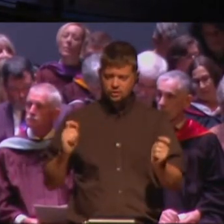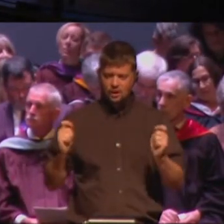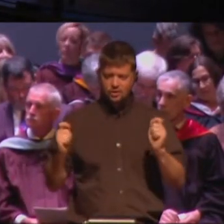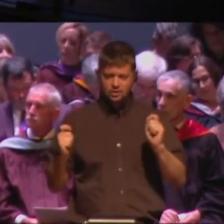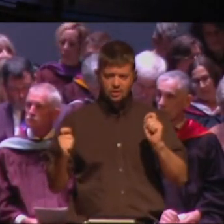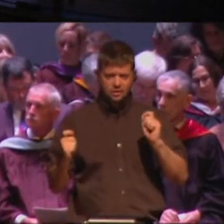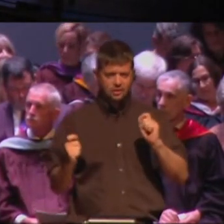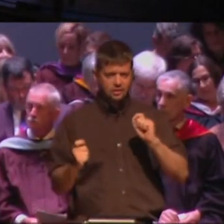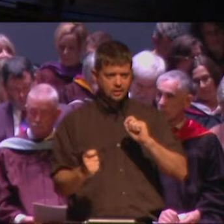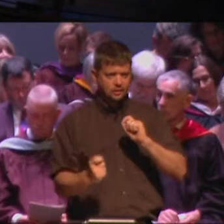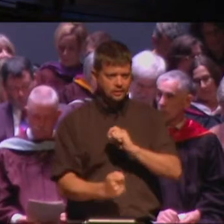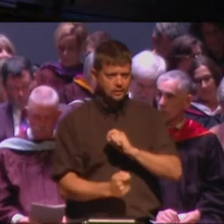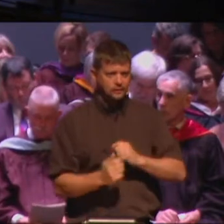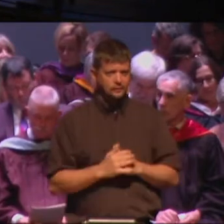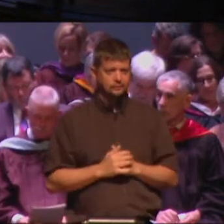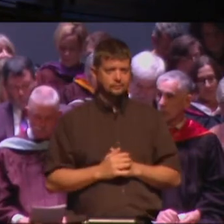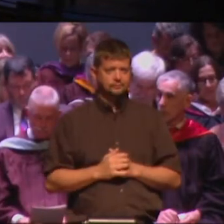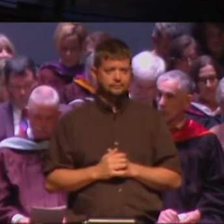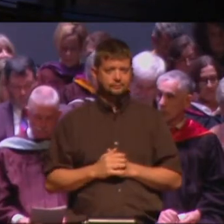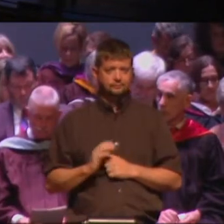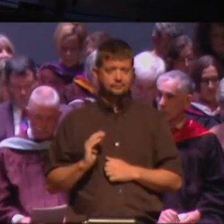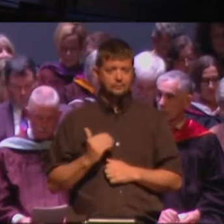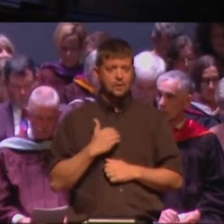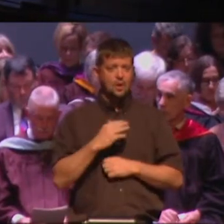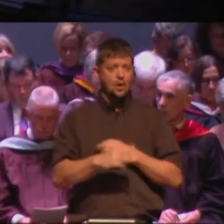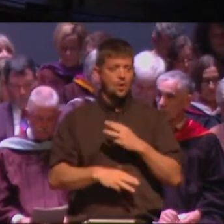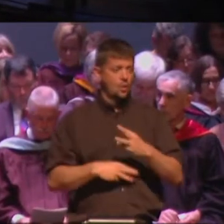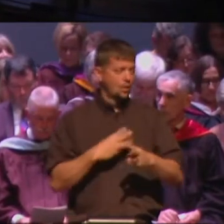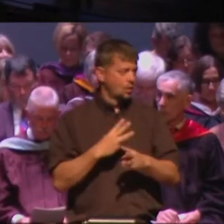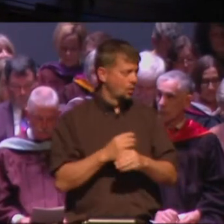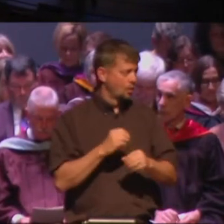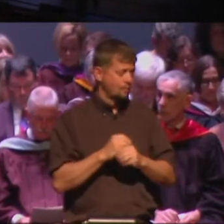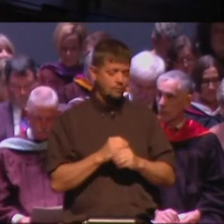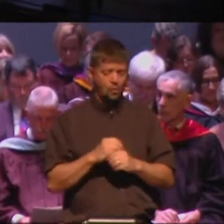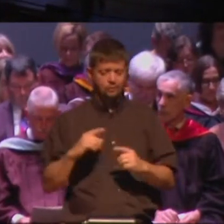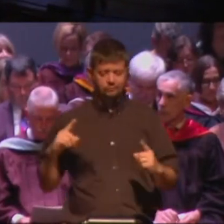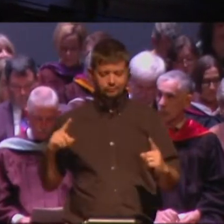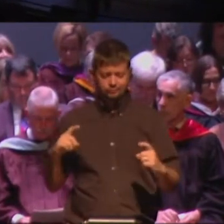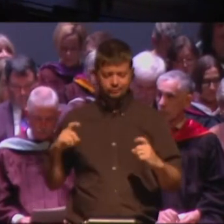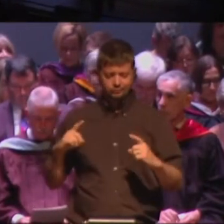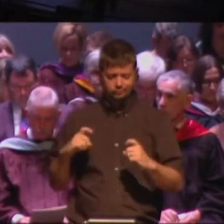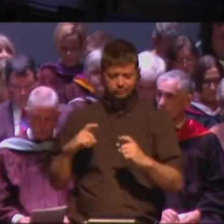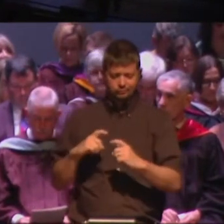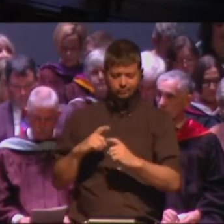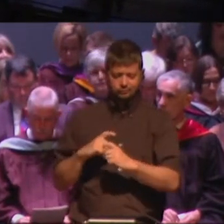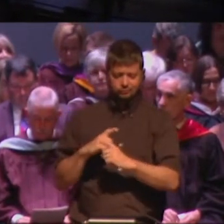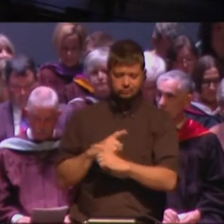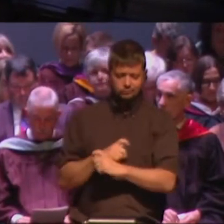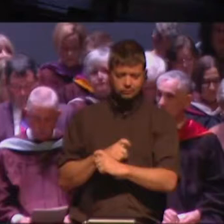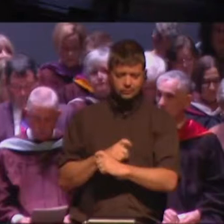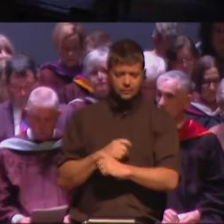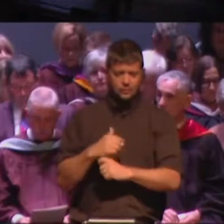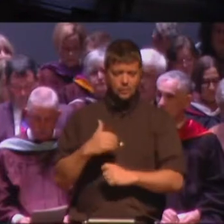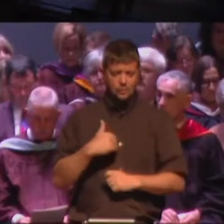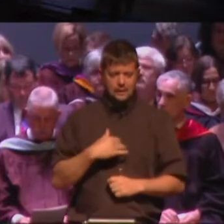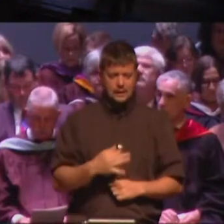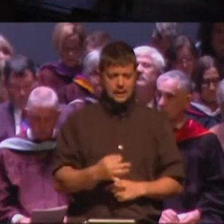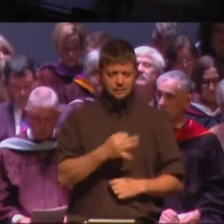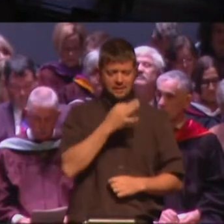century. Our world continues to become more complex, requiring that we master the